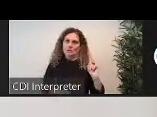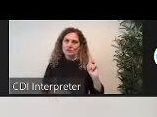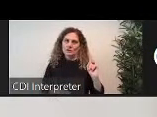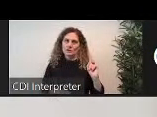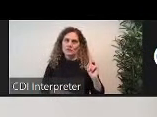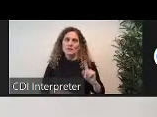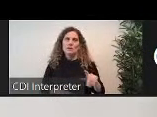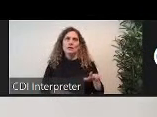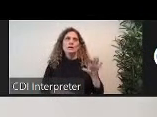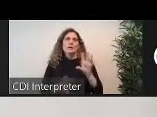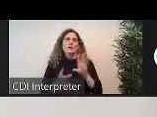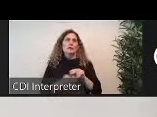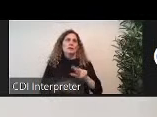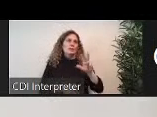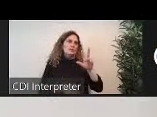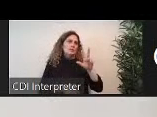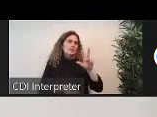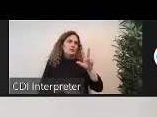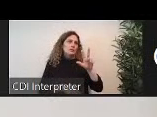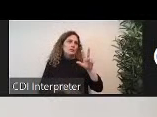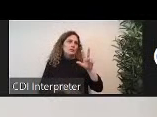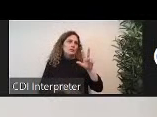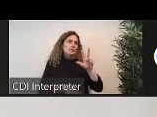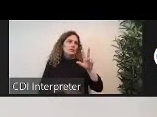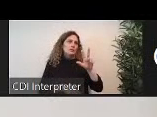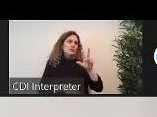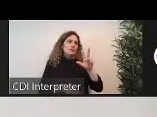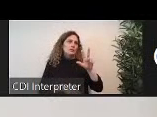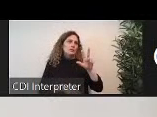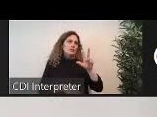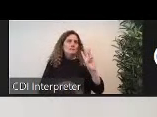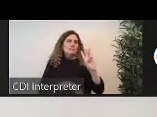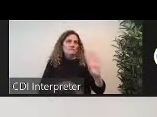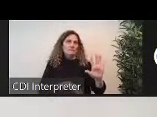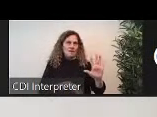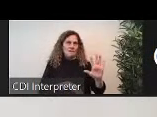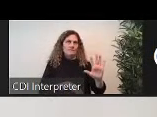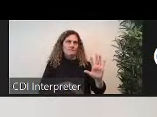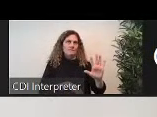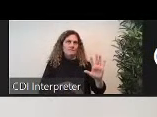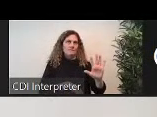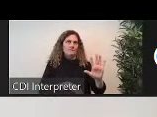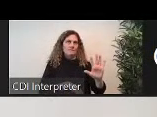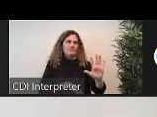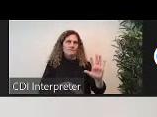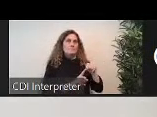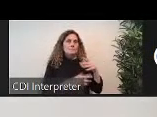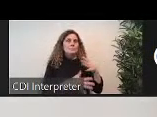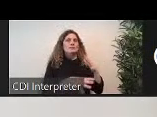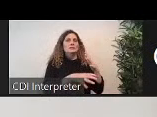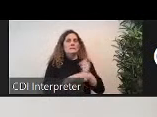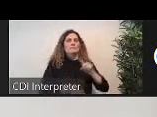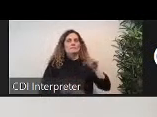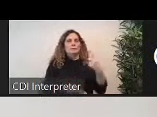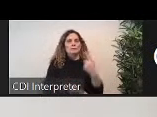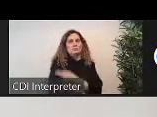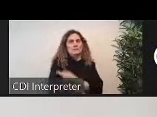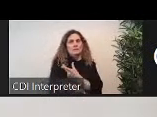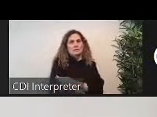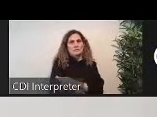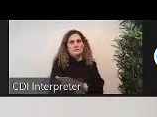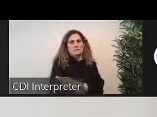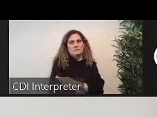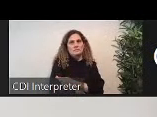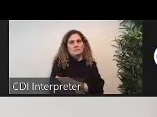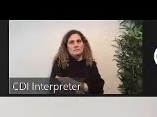population, having received at least one dose of vaccine. From a disparities standpoint, we're making slow progress on